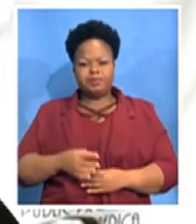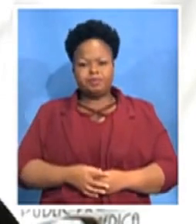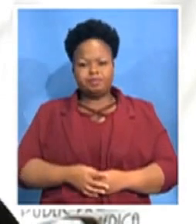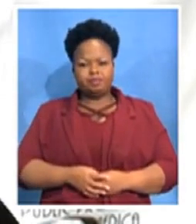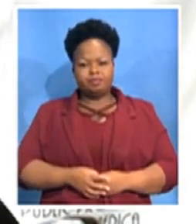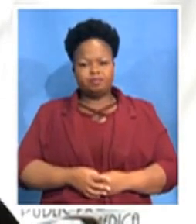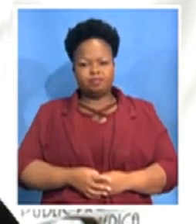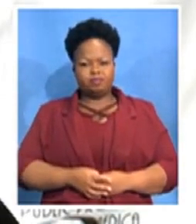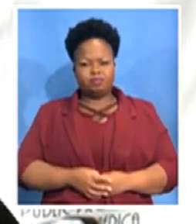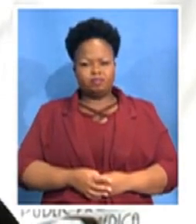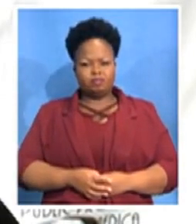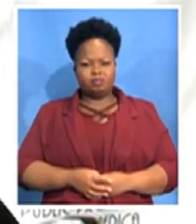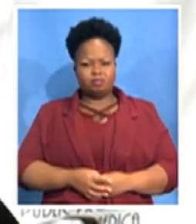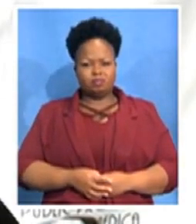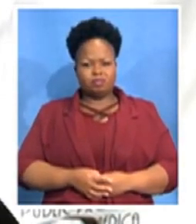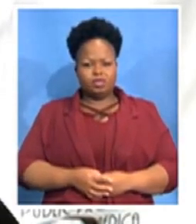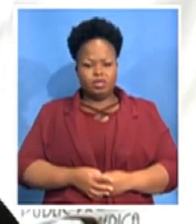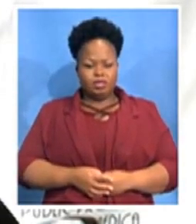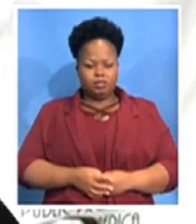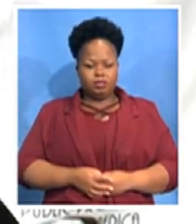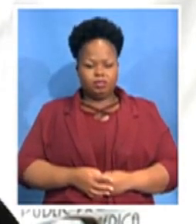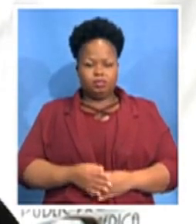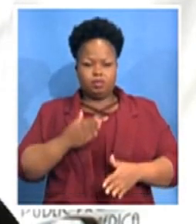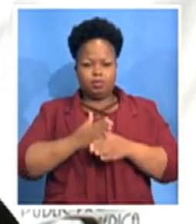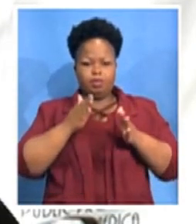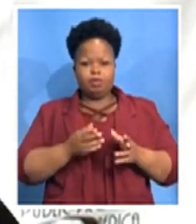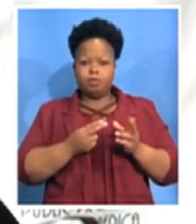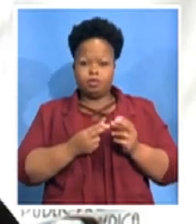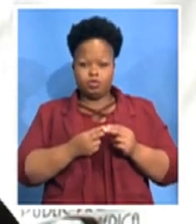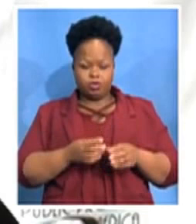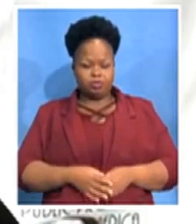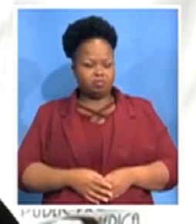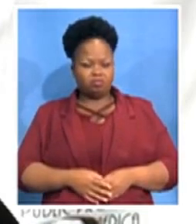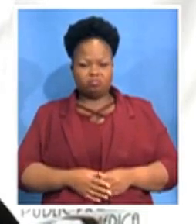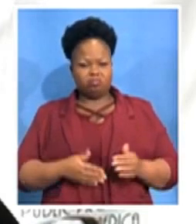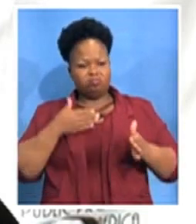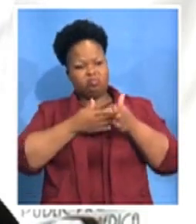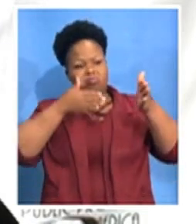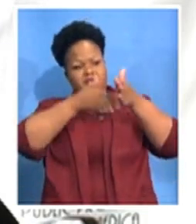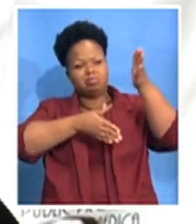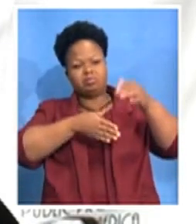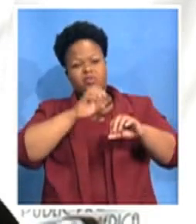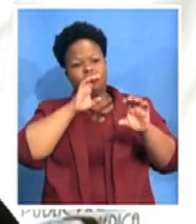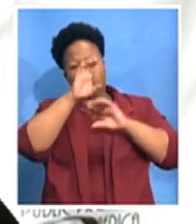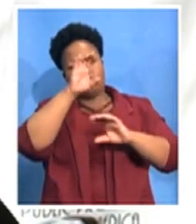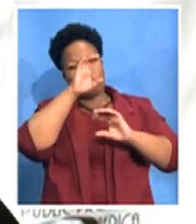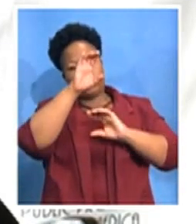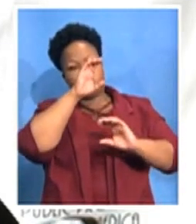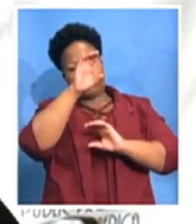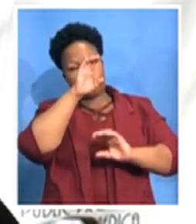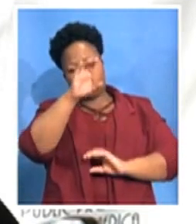And the labor unions, the lack of communication between management and staff, high infection rate